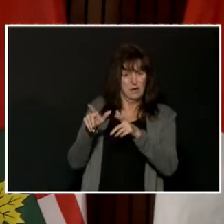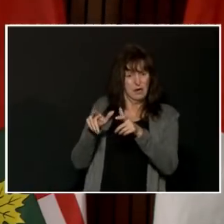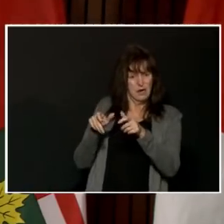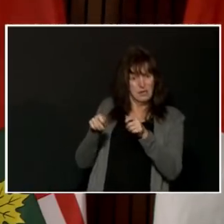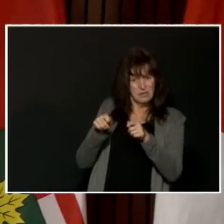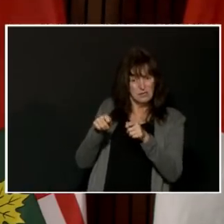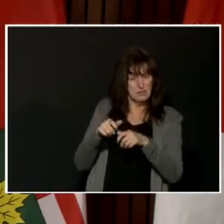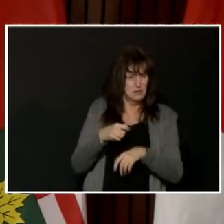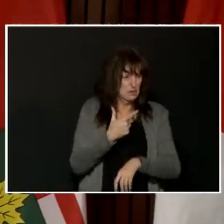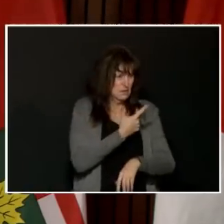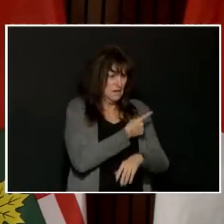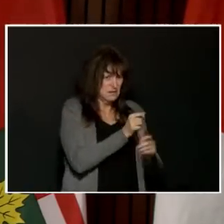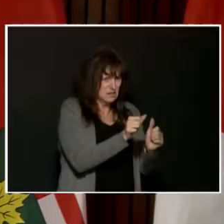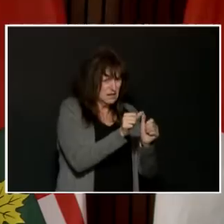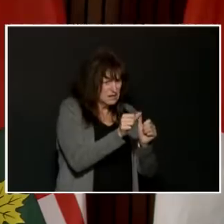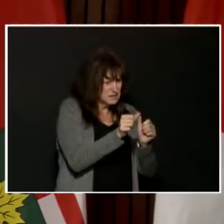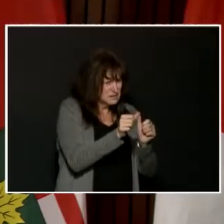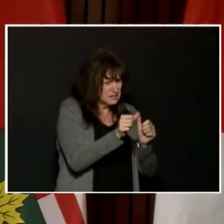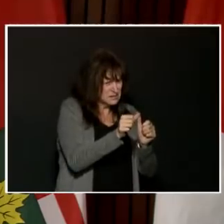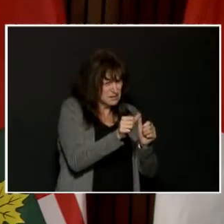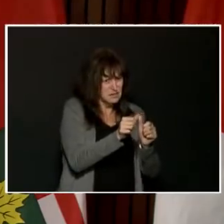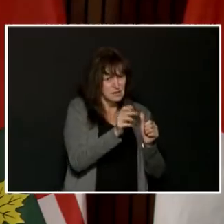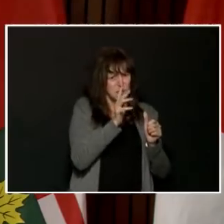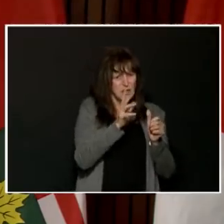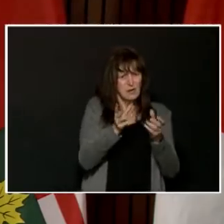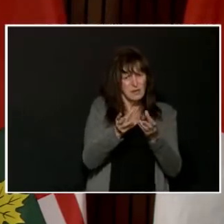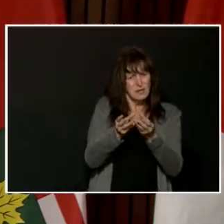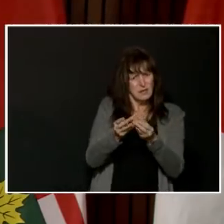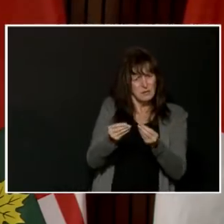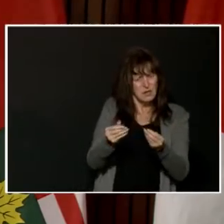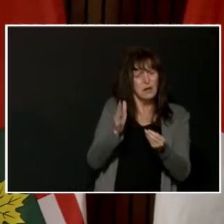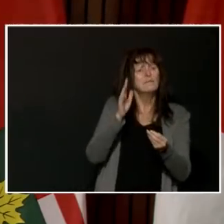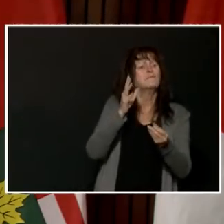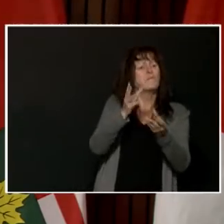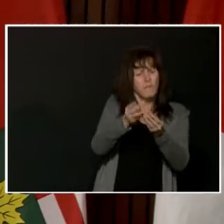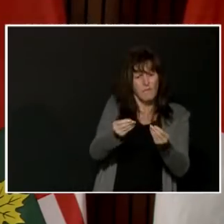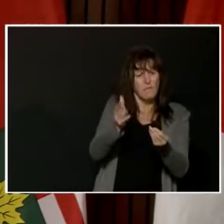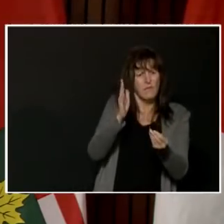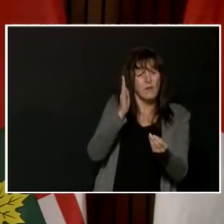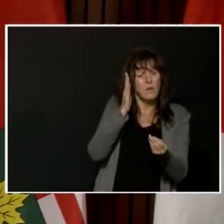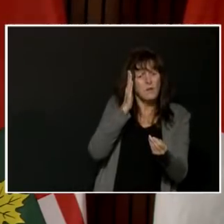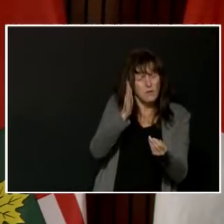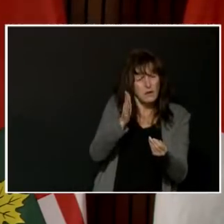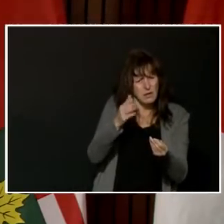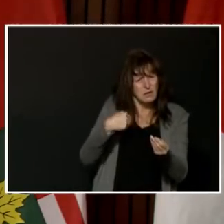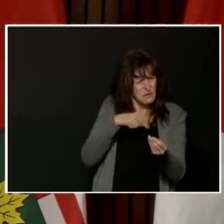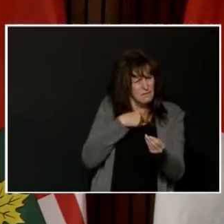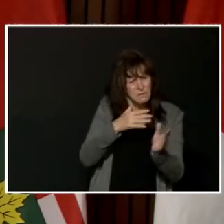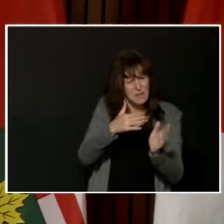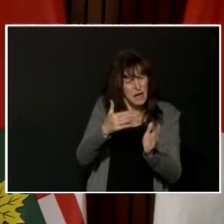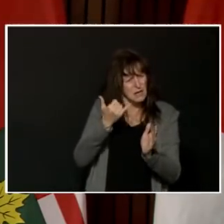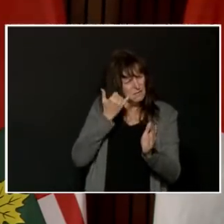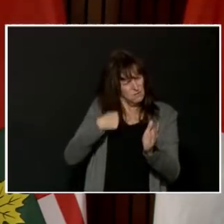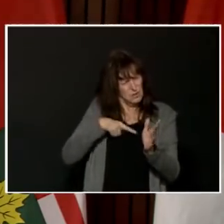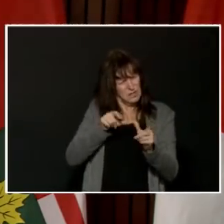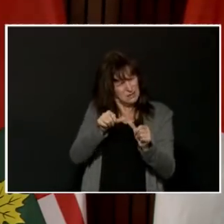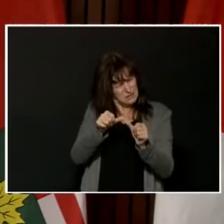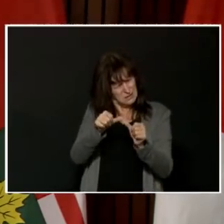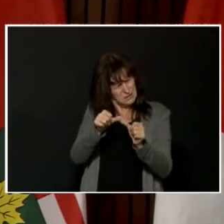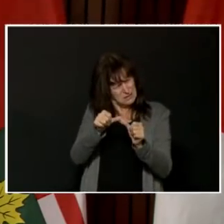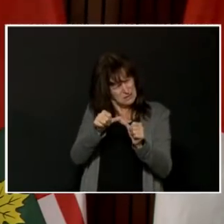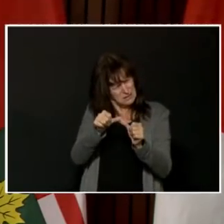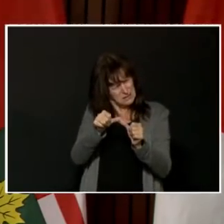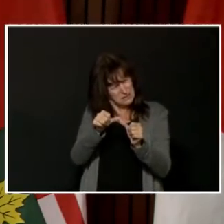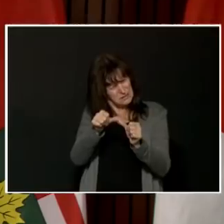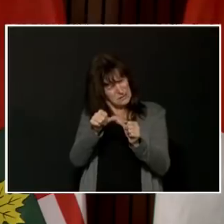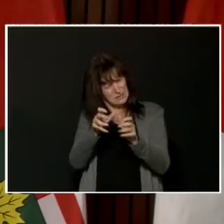it to the exit. And there is an exit plan from the pandemic. We just need to push as hard as we can and control its immediate